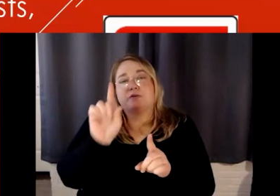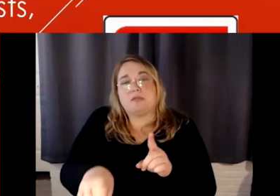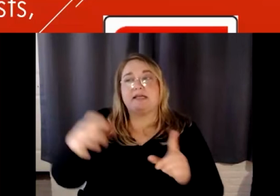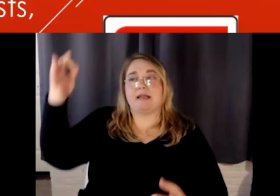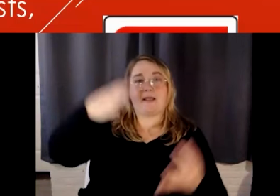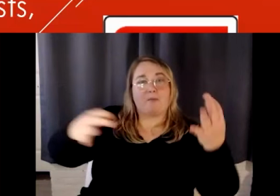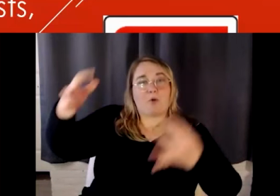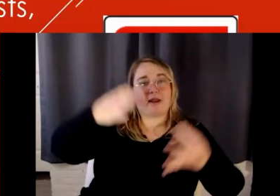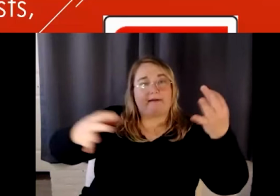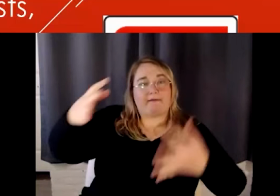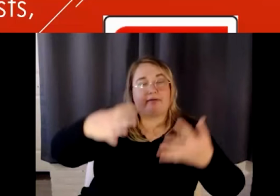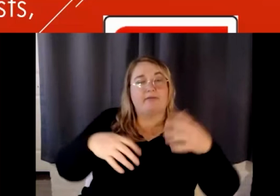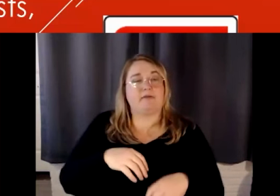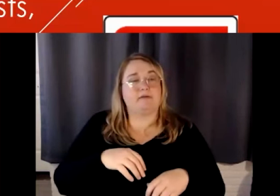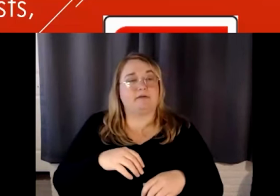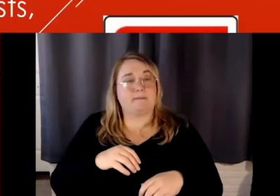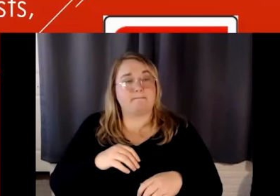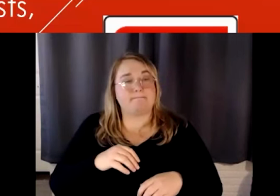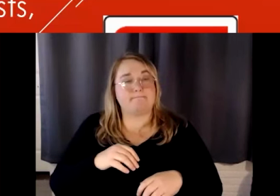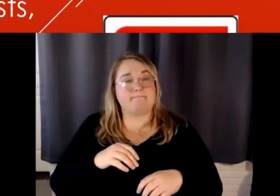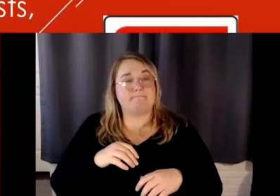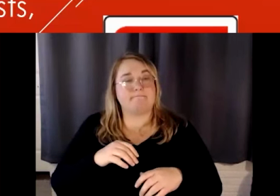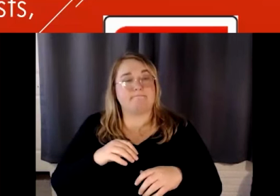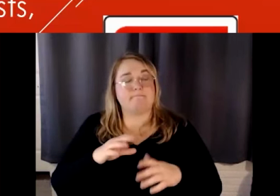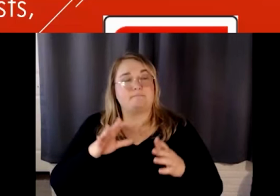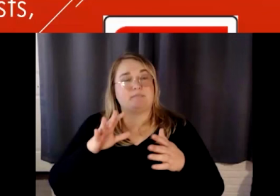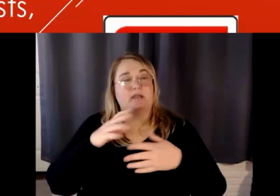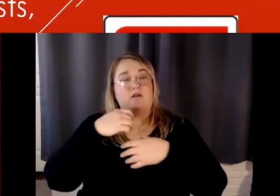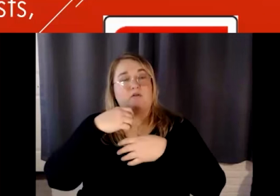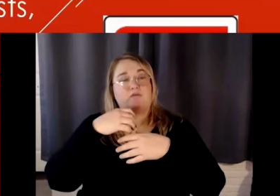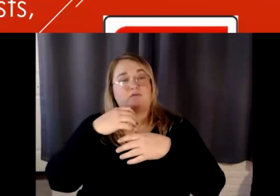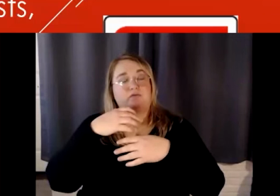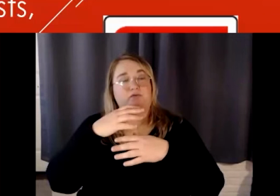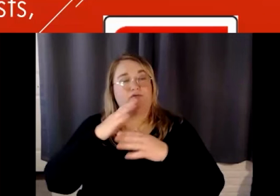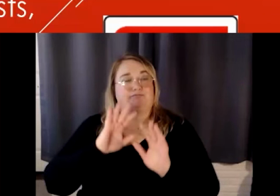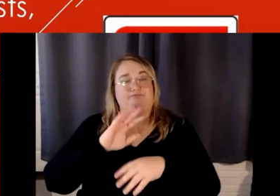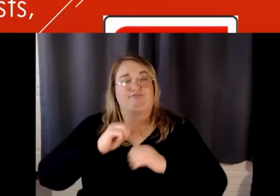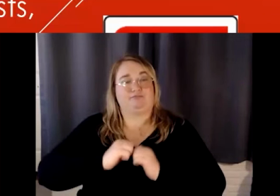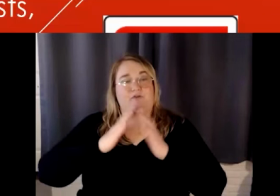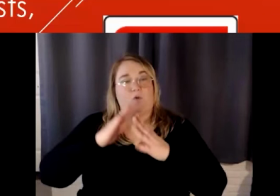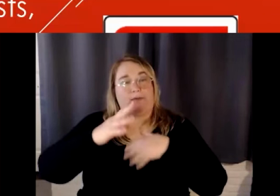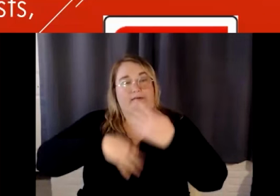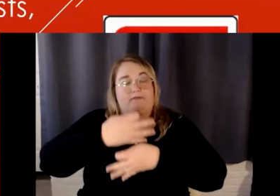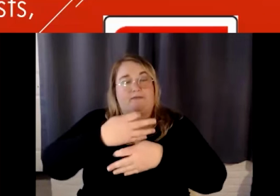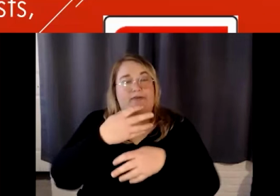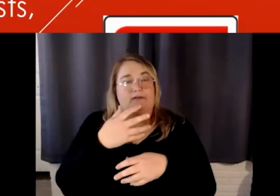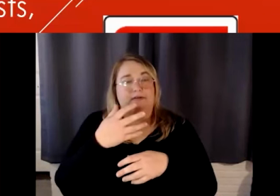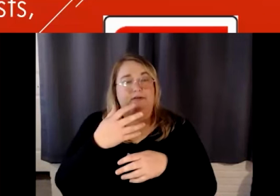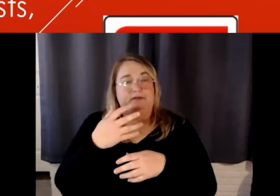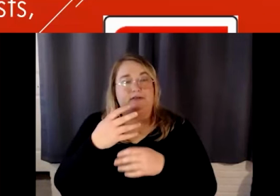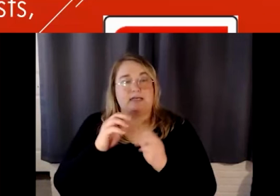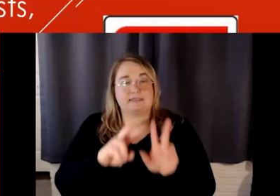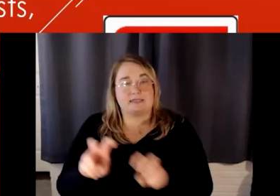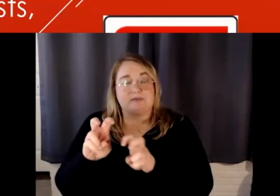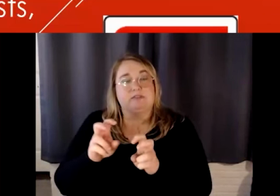Formative assessments drive competency and the summative assessment. So we're going to talk a smidgen about formative and summative assessments. Formative